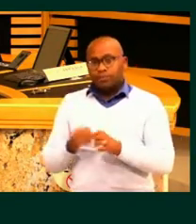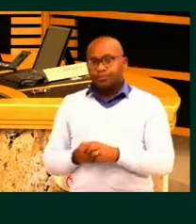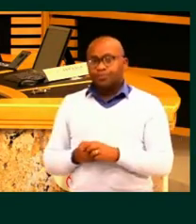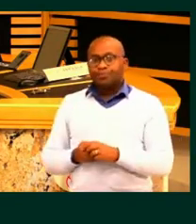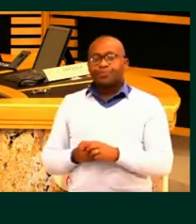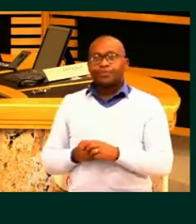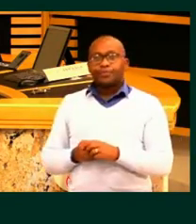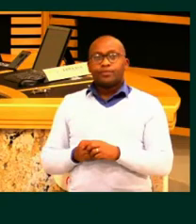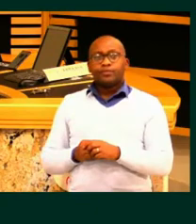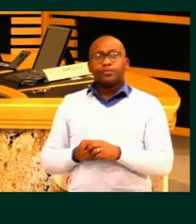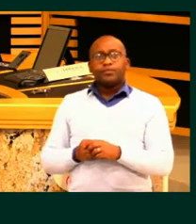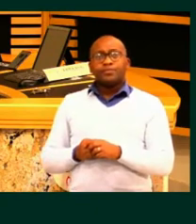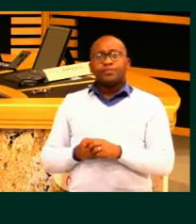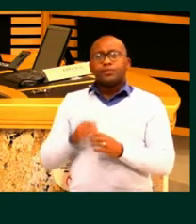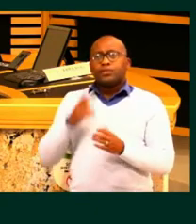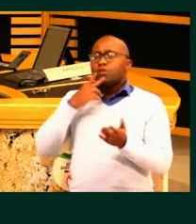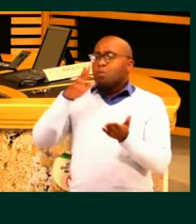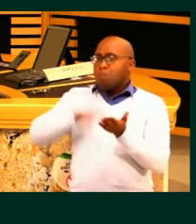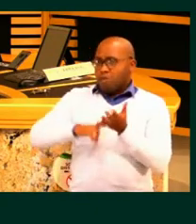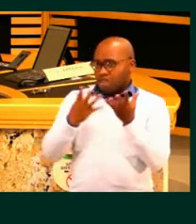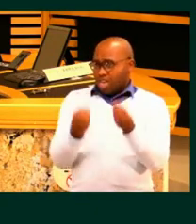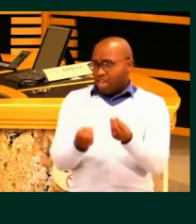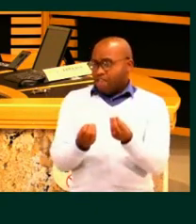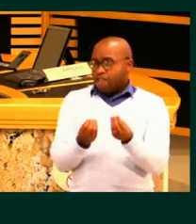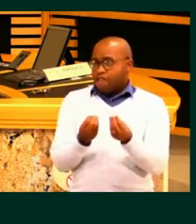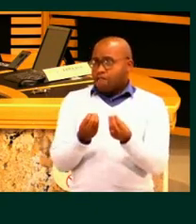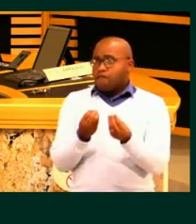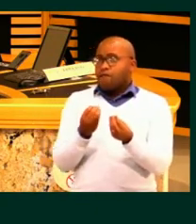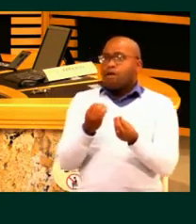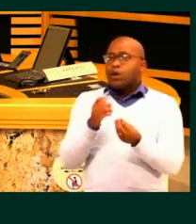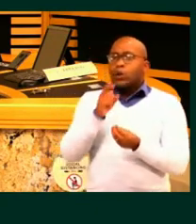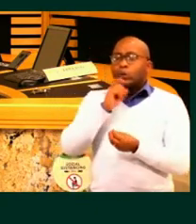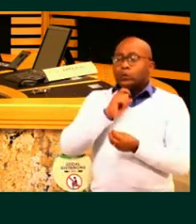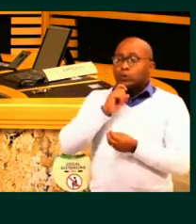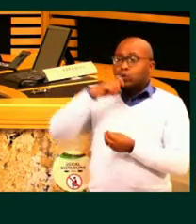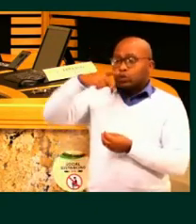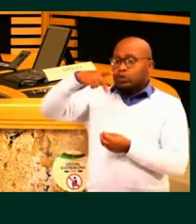roads are much durable and long-lasting with low cost